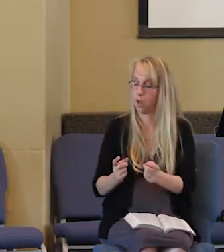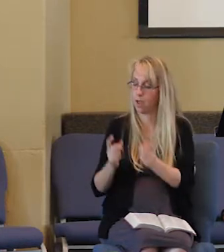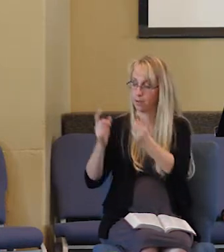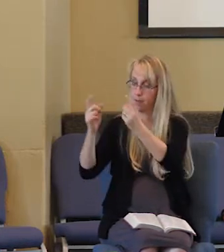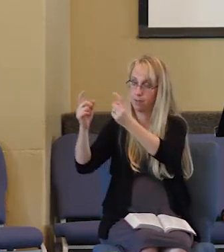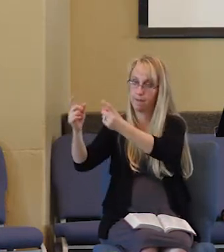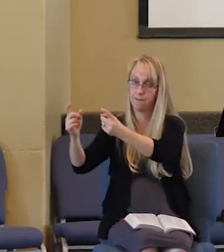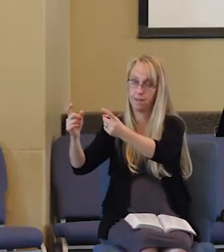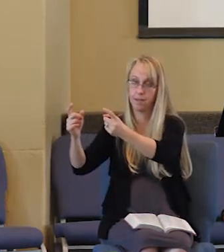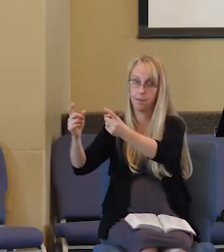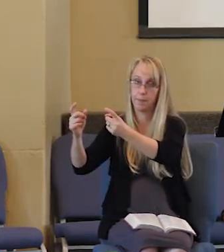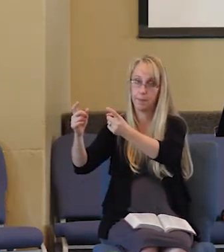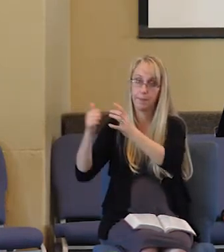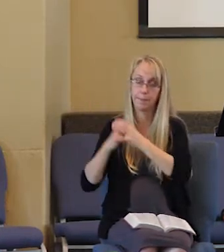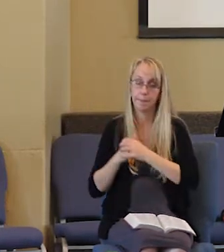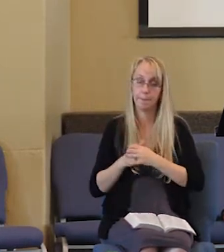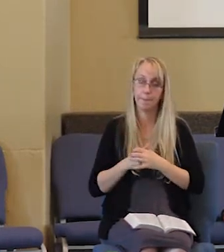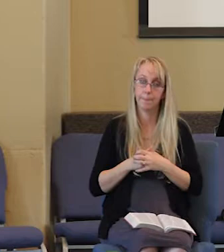my gift